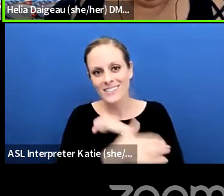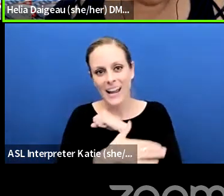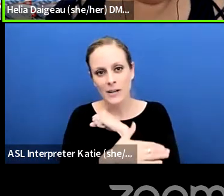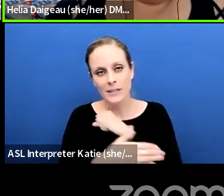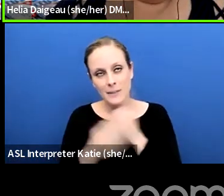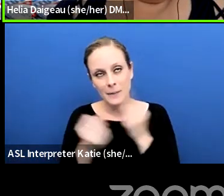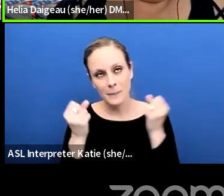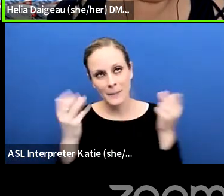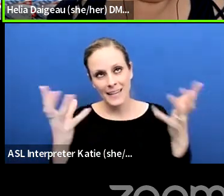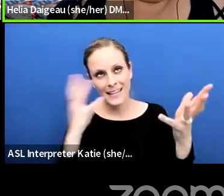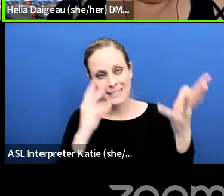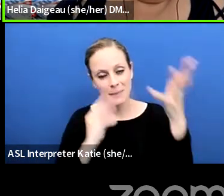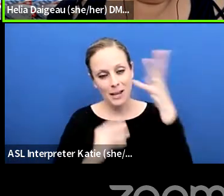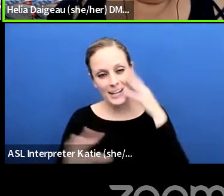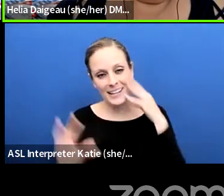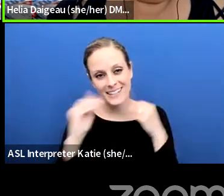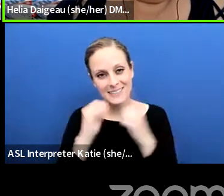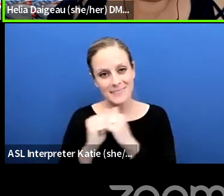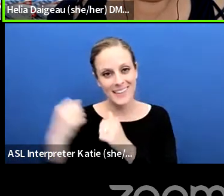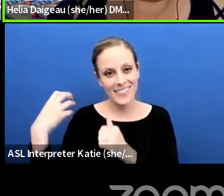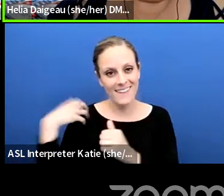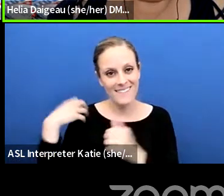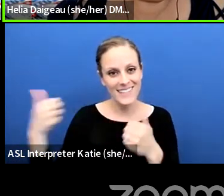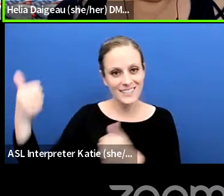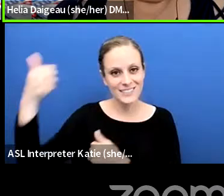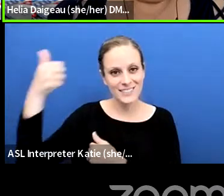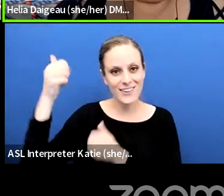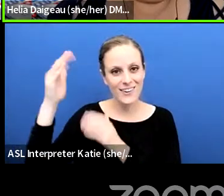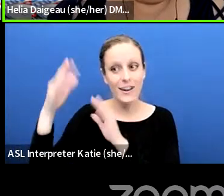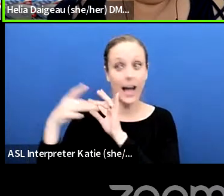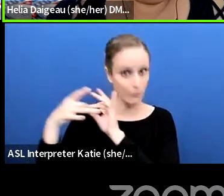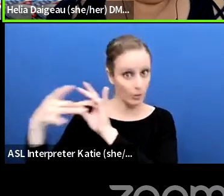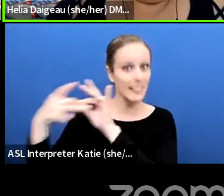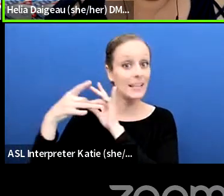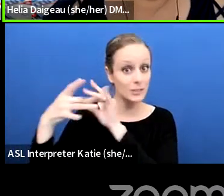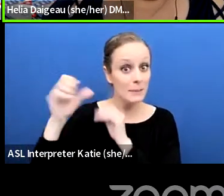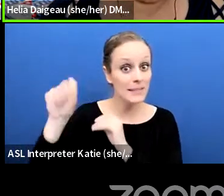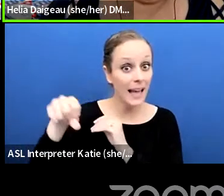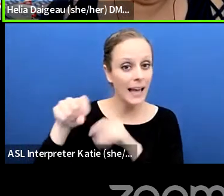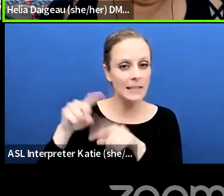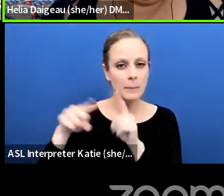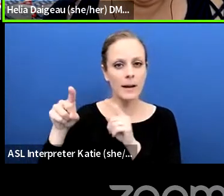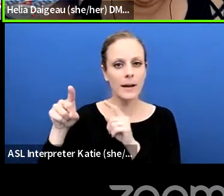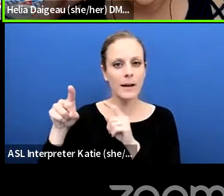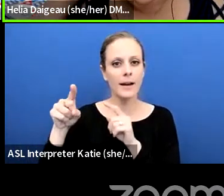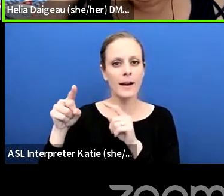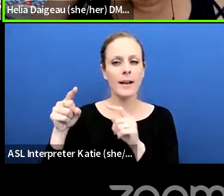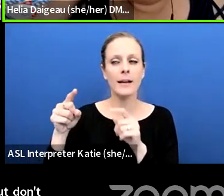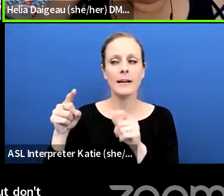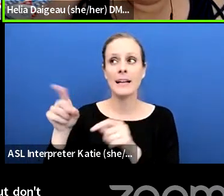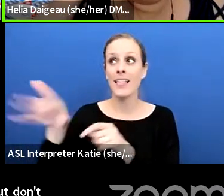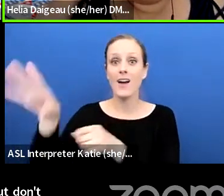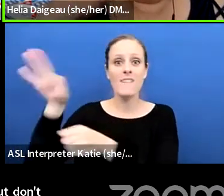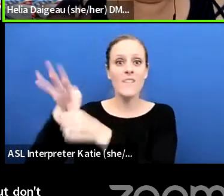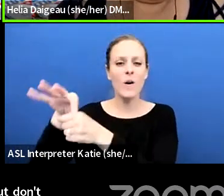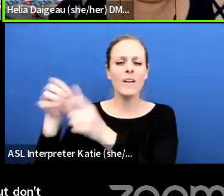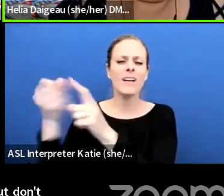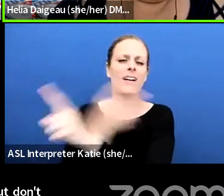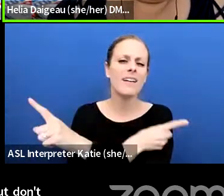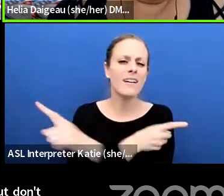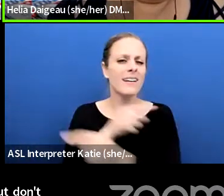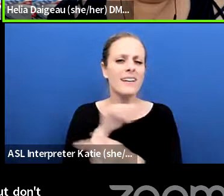officials that don't, you know, we have a relationship with, but don't vote the way I would like them to vote. And I